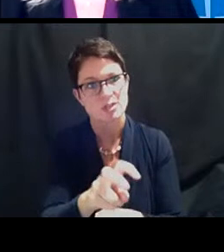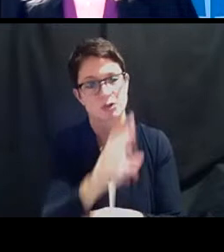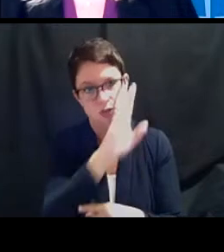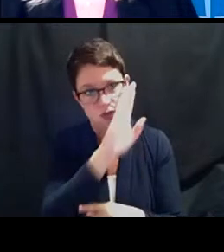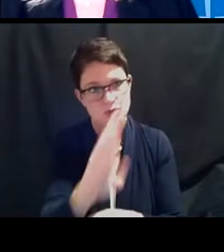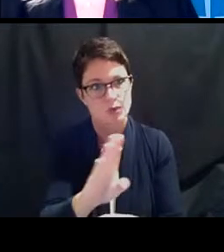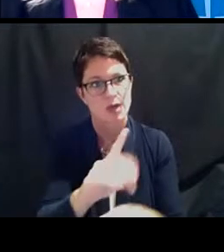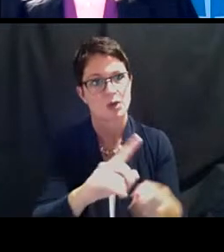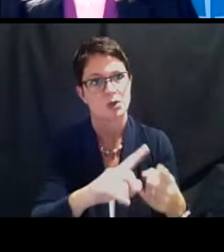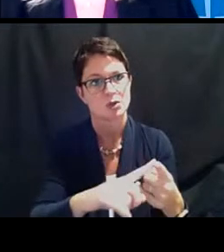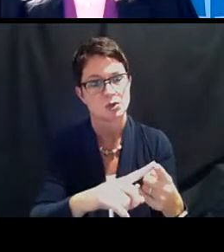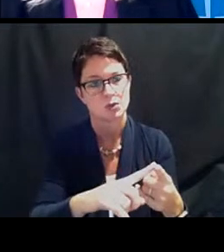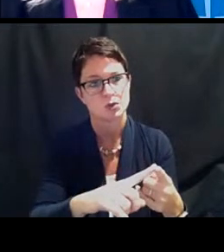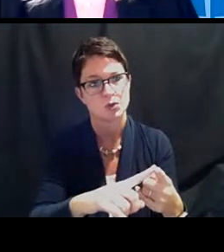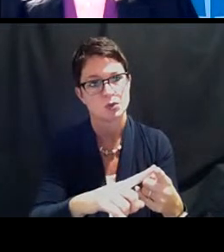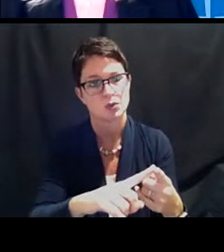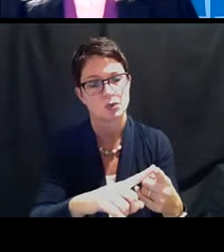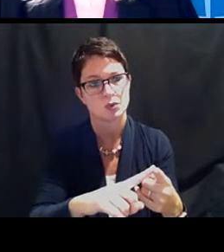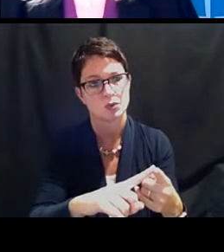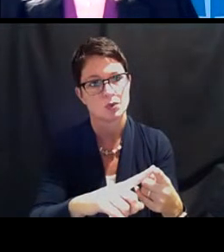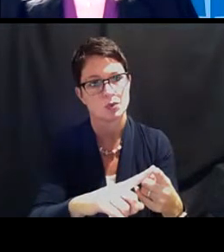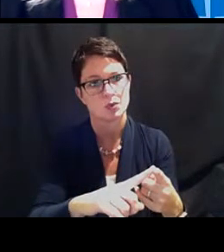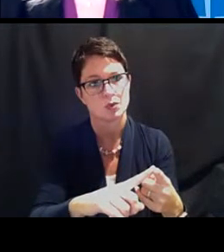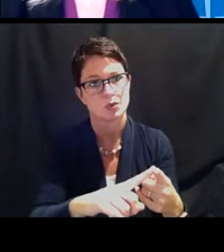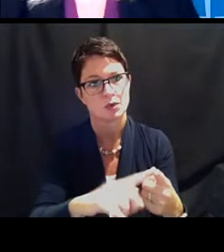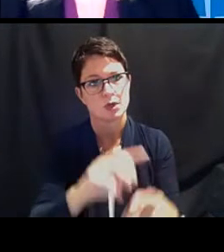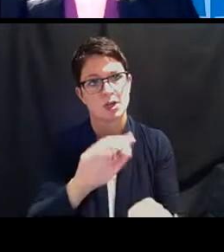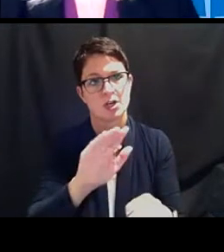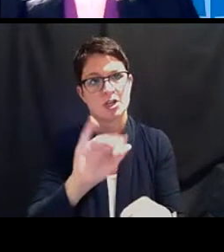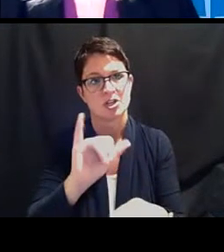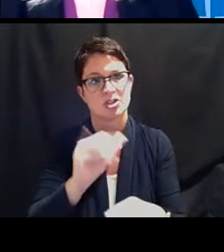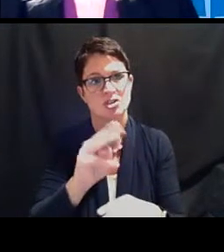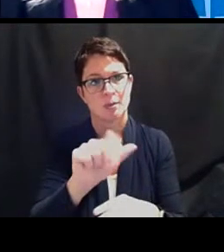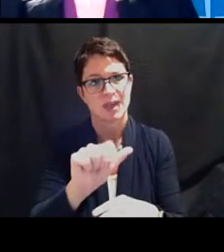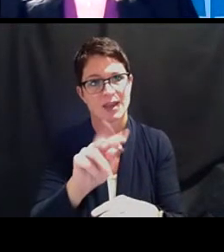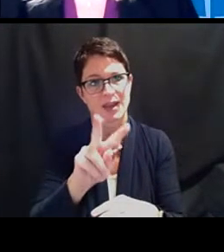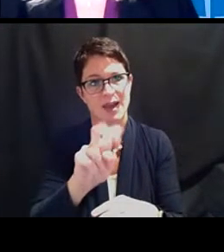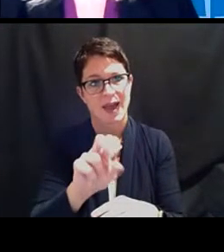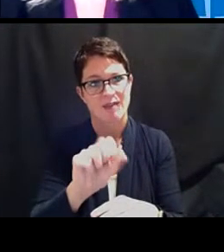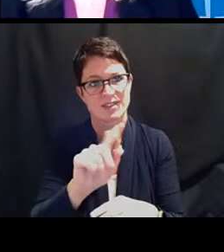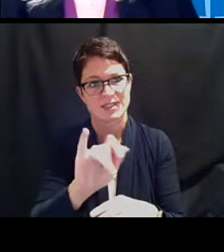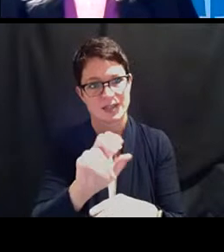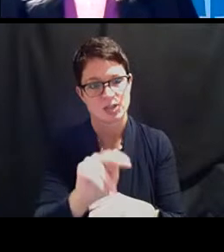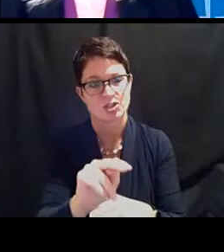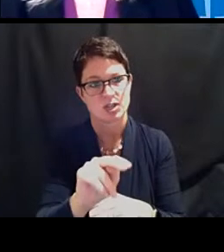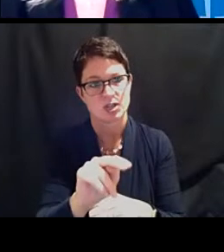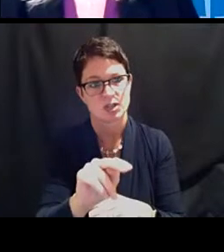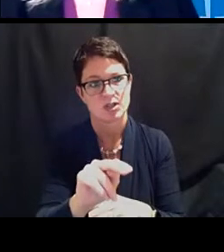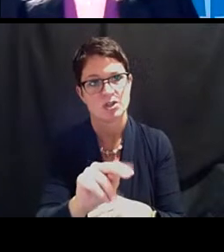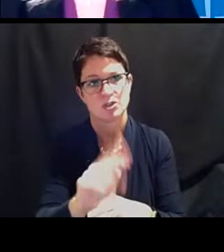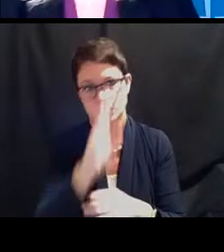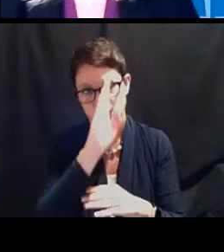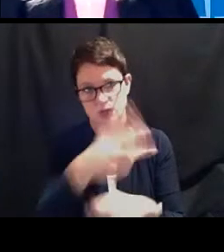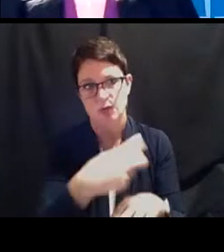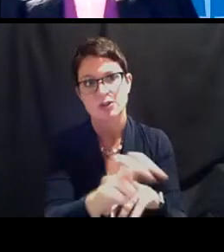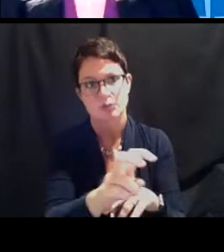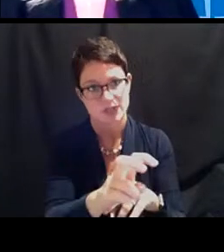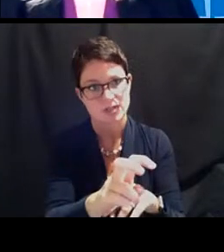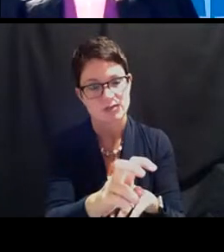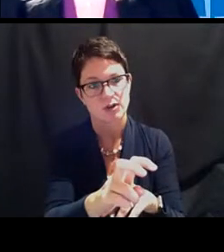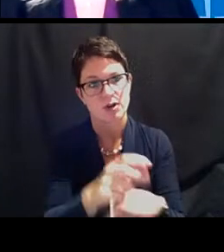directly going towards Jamaica Avenue Station. So you can directly transfer